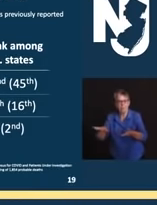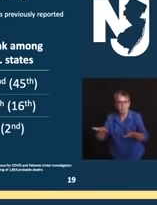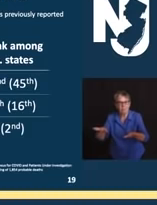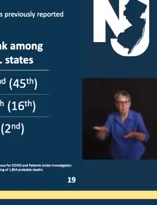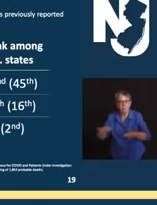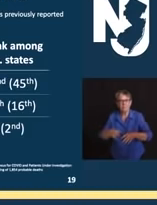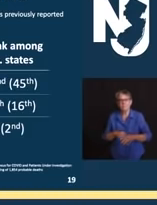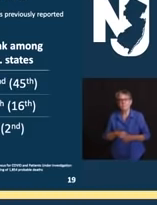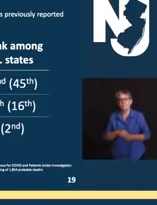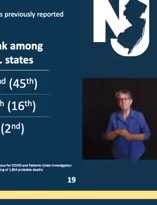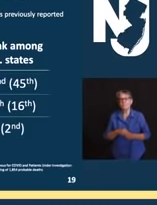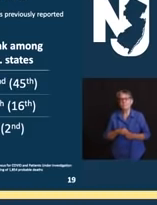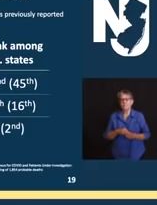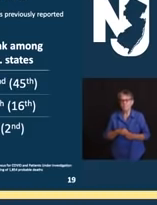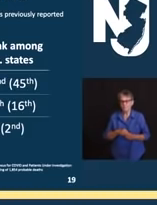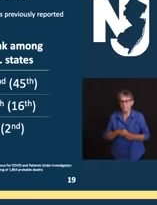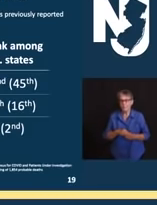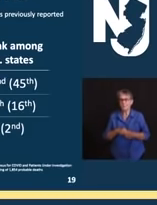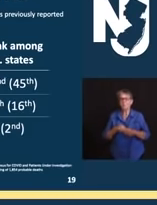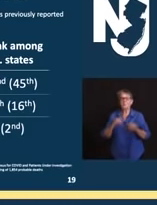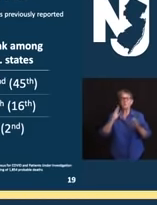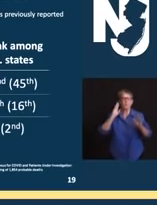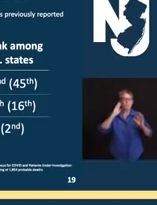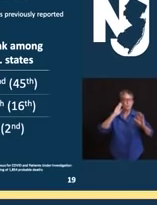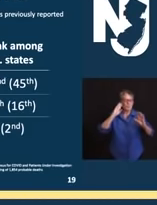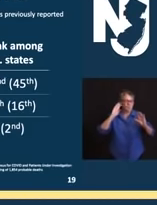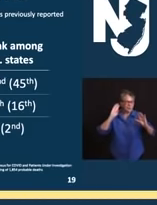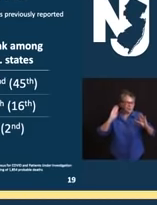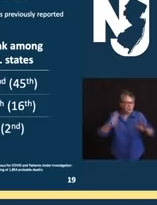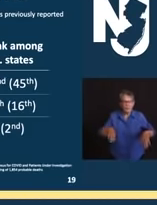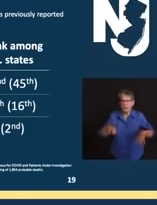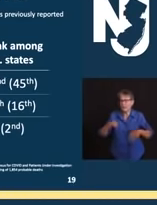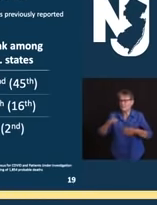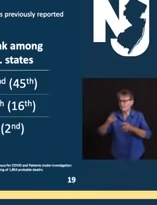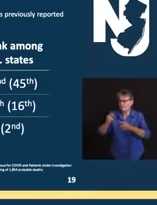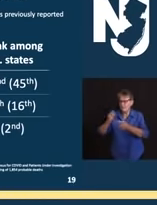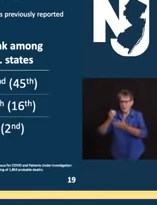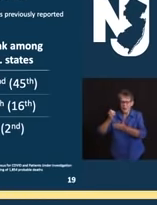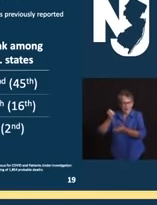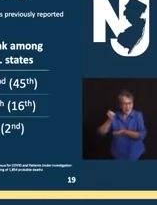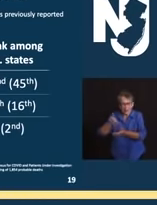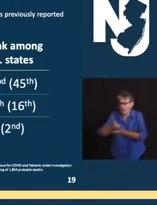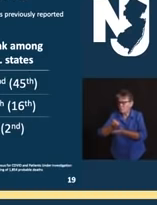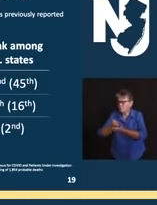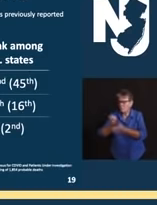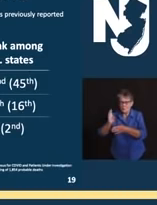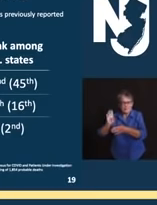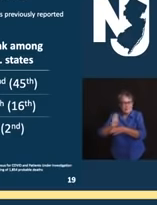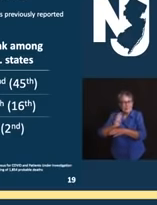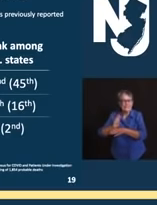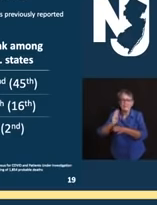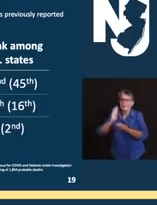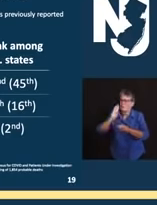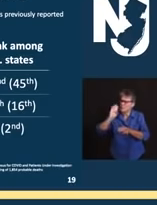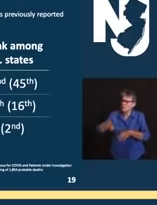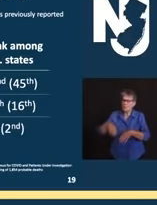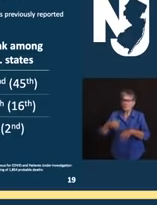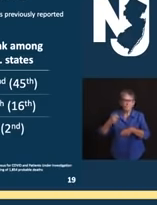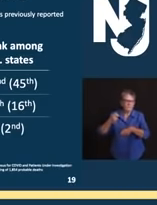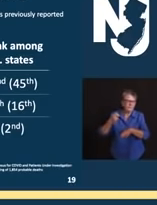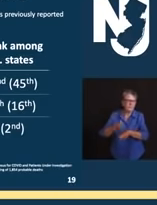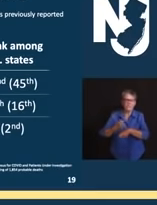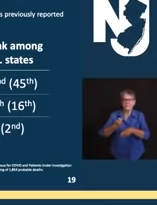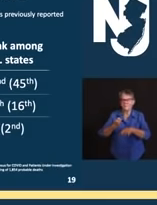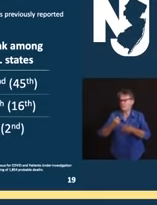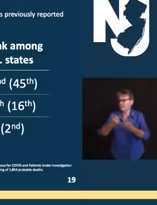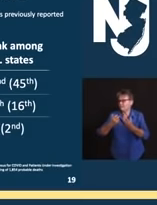in our economy. But remember, we know this is true. We know, looking at other states, this is true. Public health